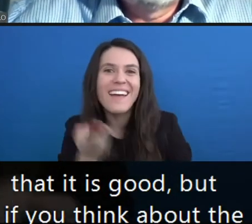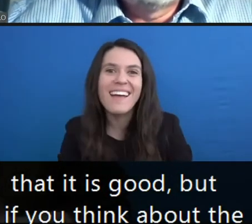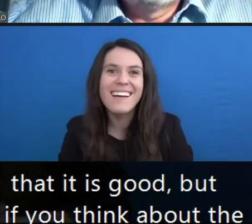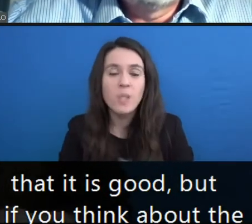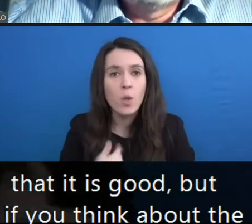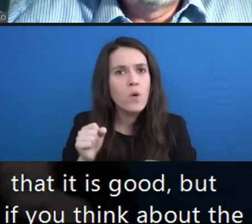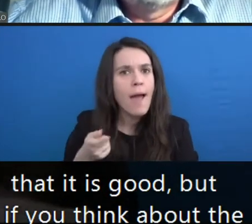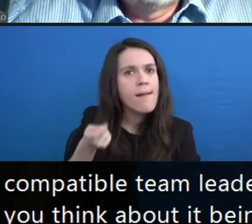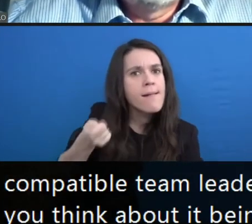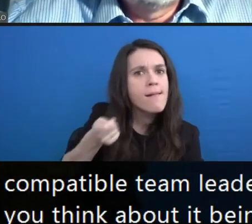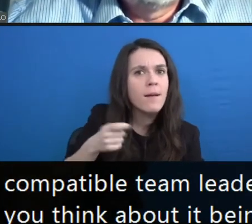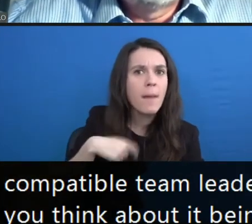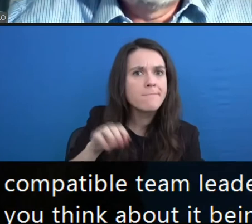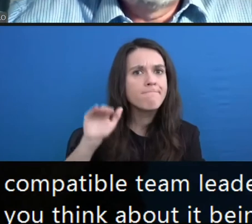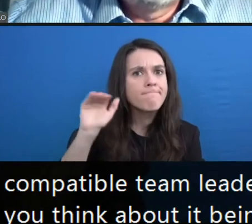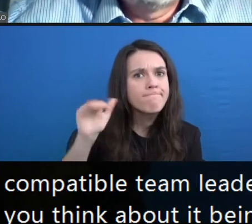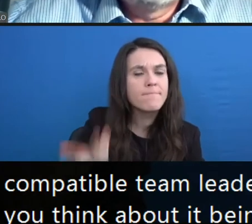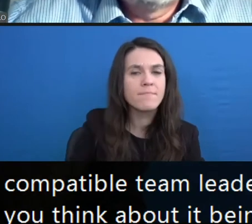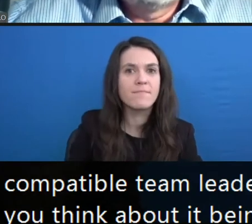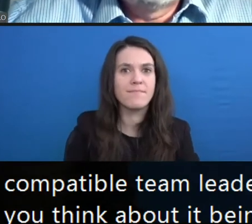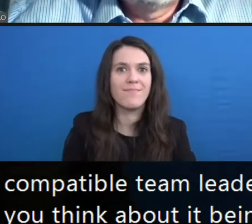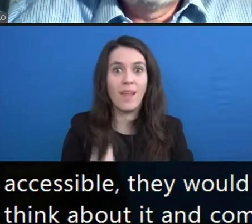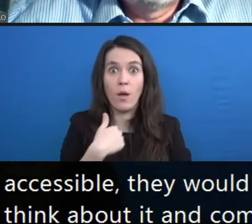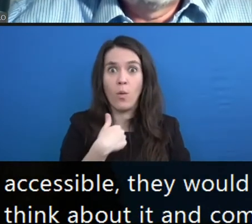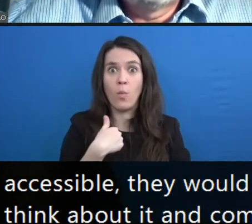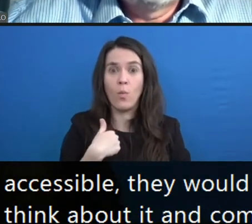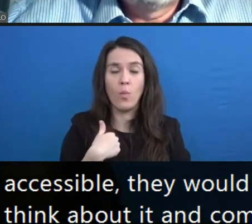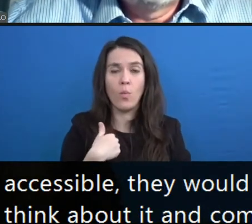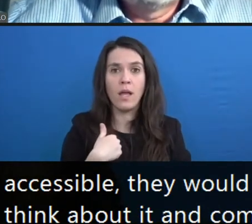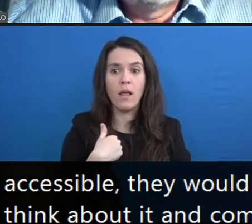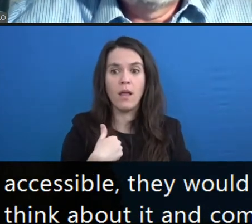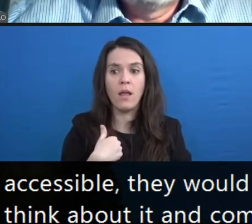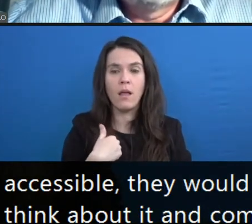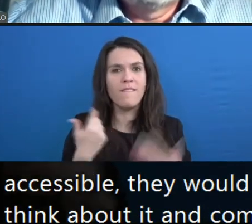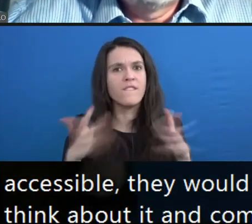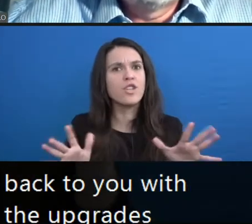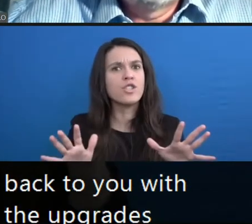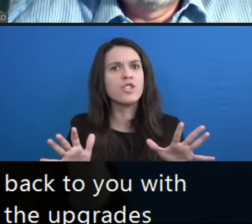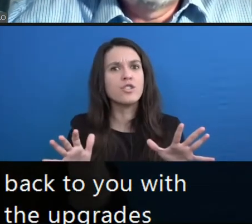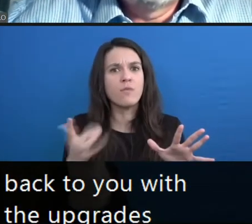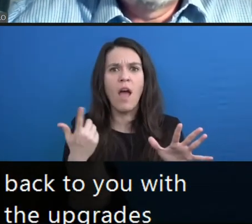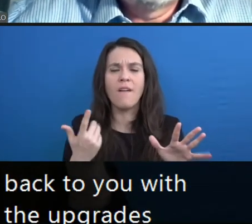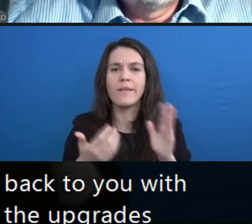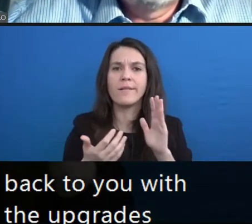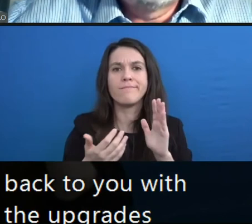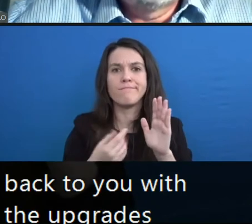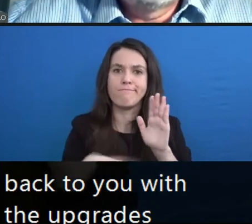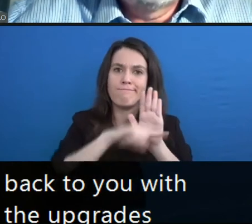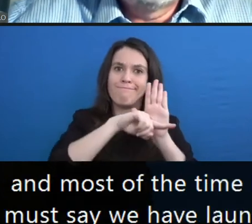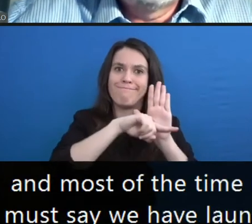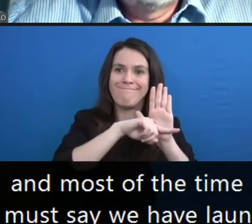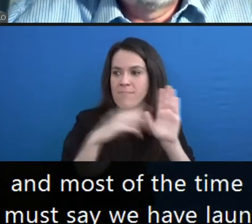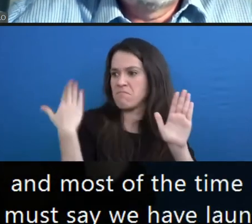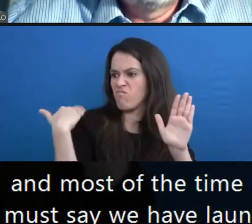most of the time, I must say that we launched this, we implemented this amendment since July